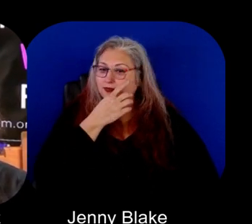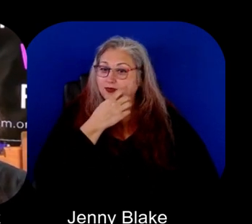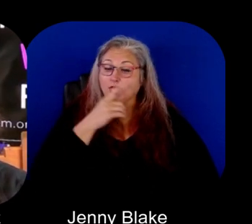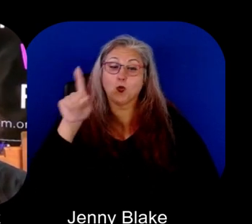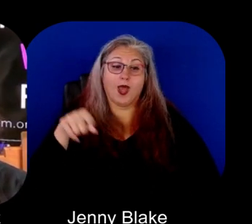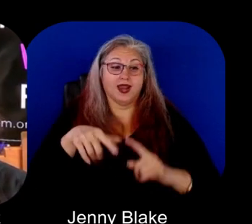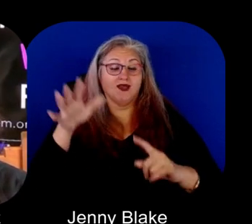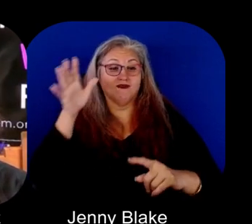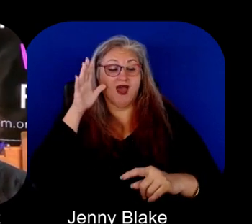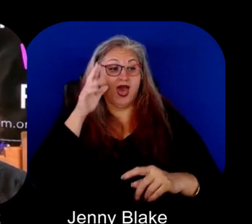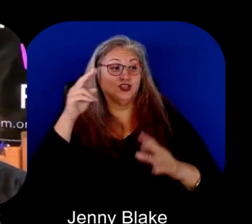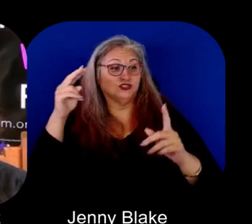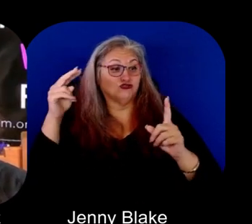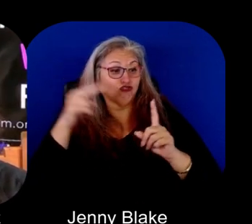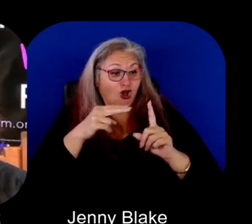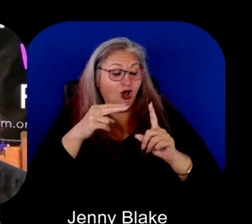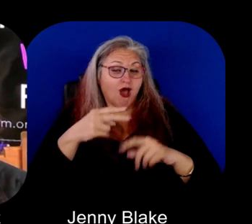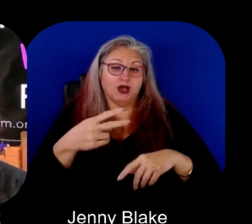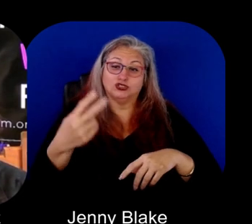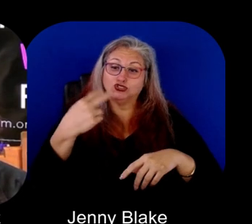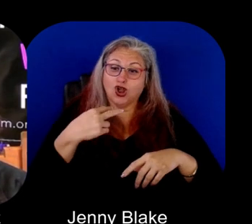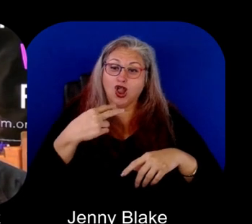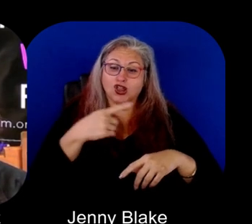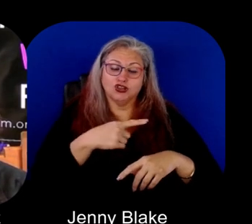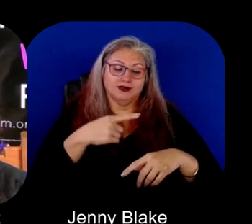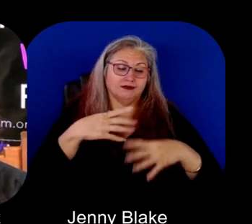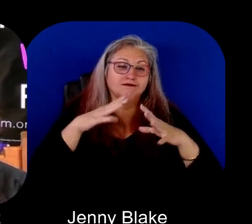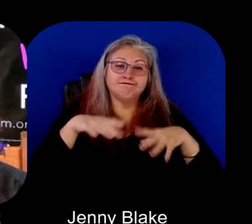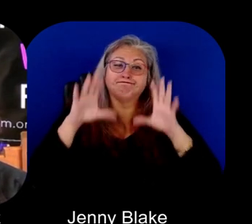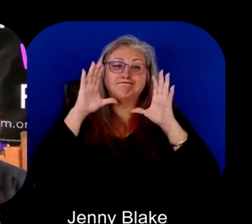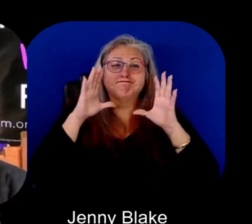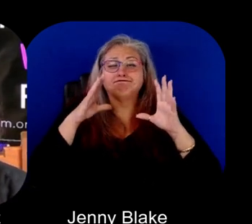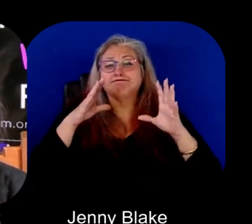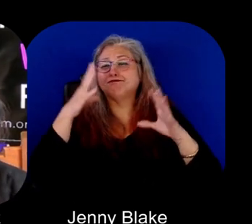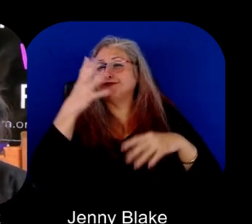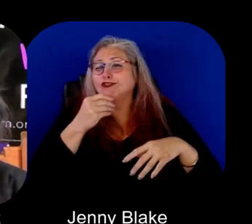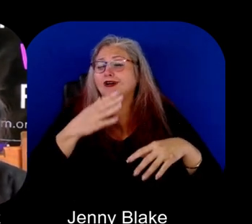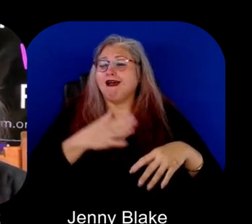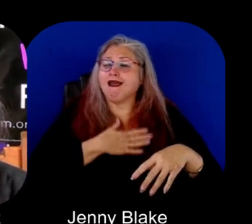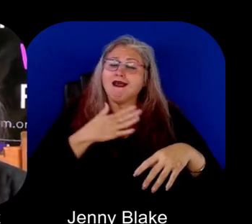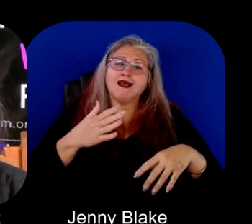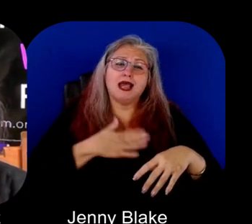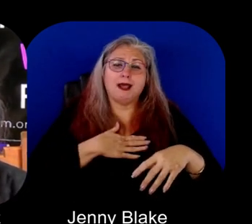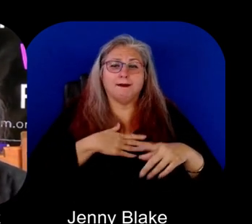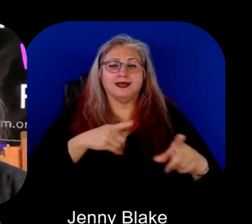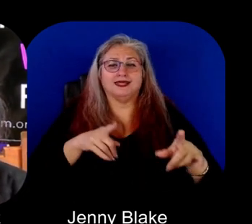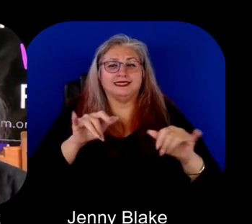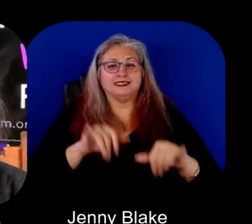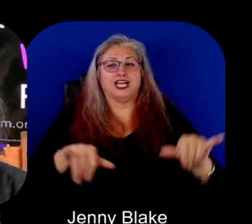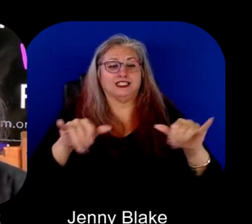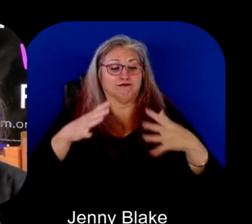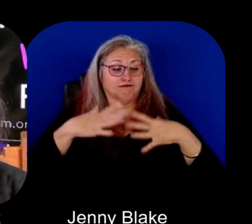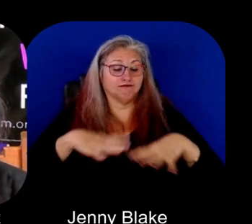when her father saw her, he saw how elated she was, how beautiful in that typical